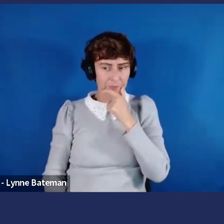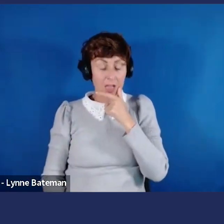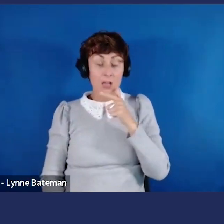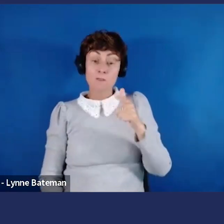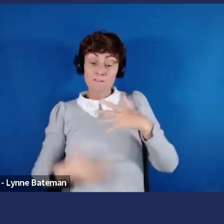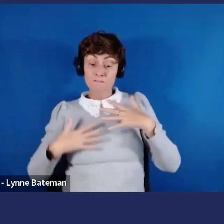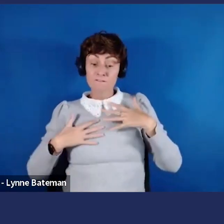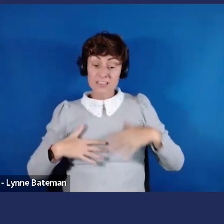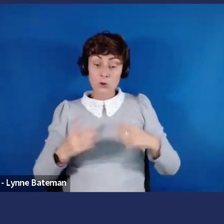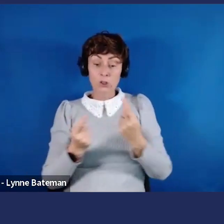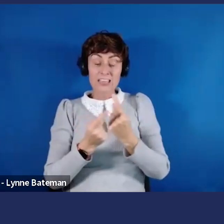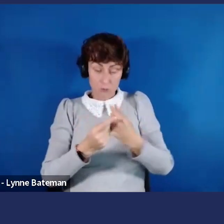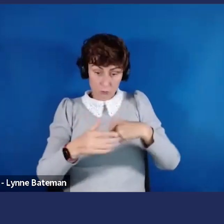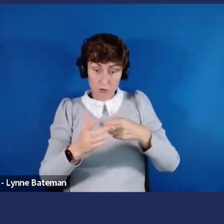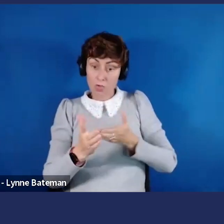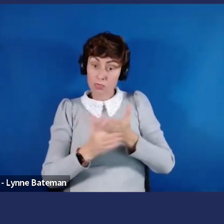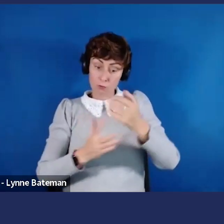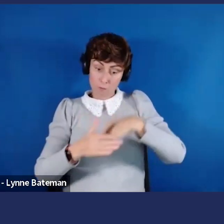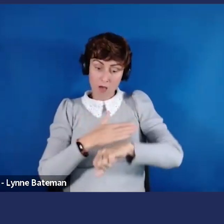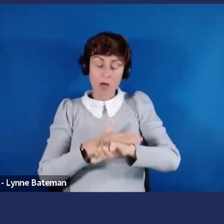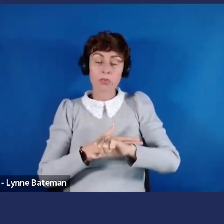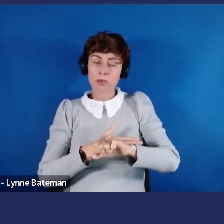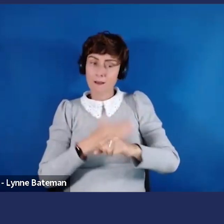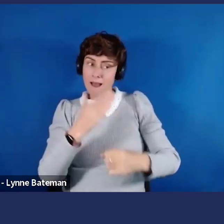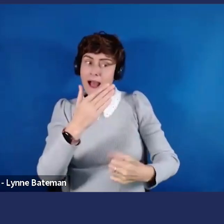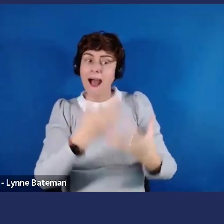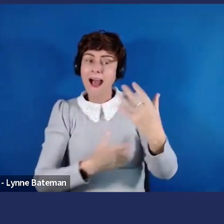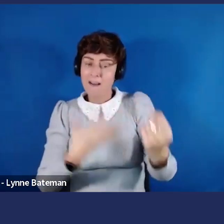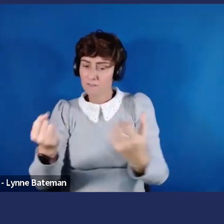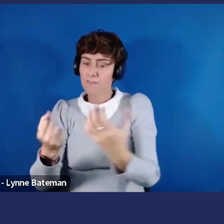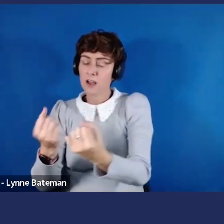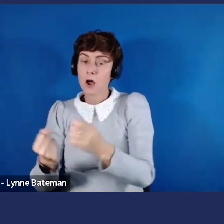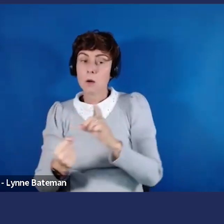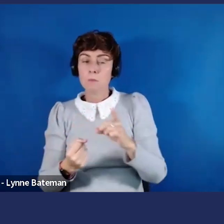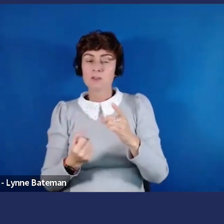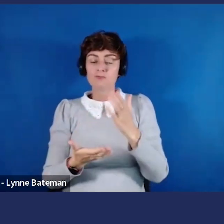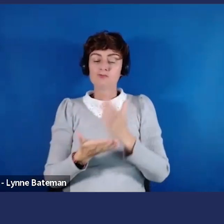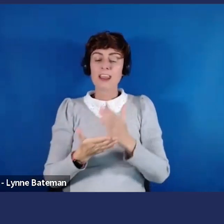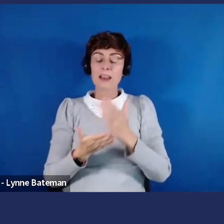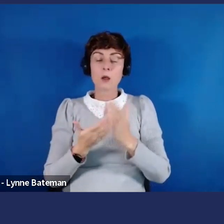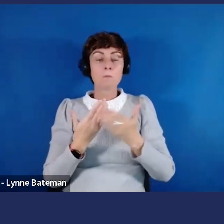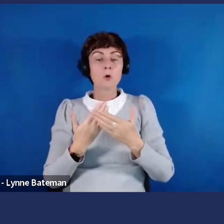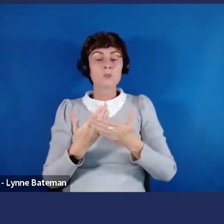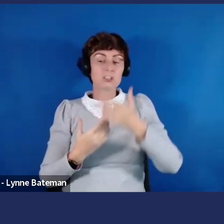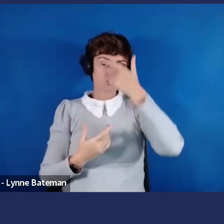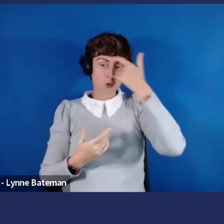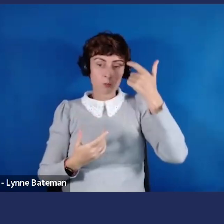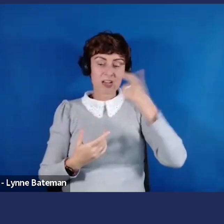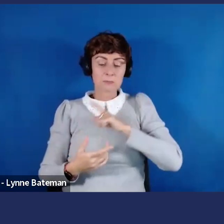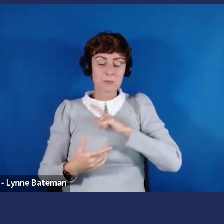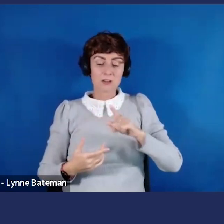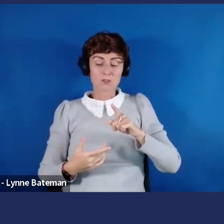our conversations, most of what was traumatizing for these women were related to their subjective